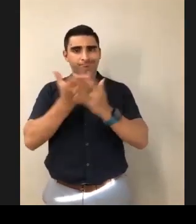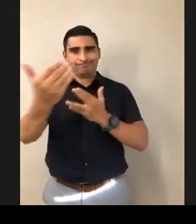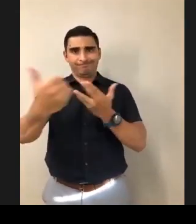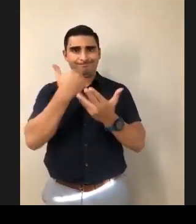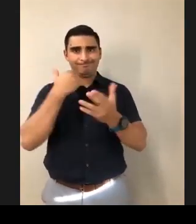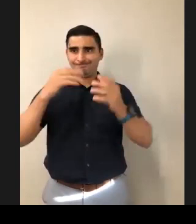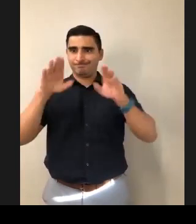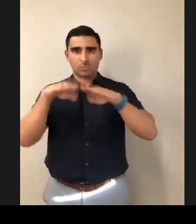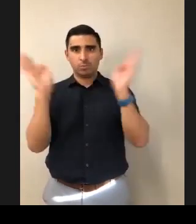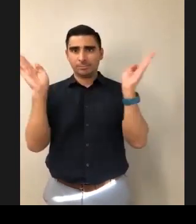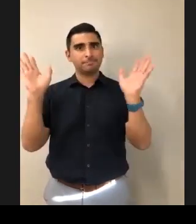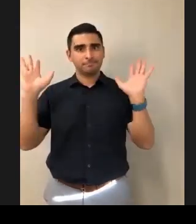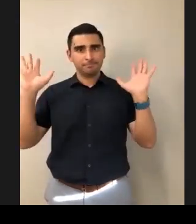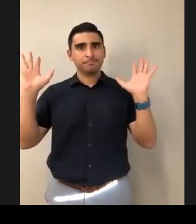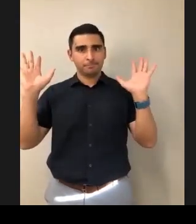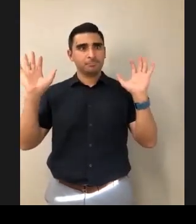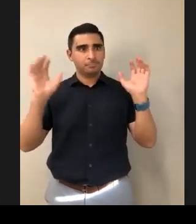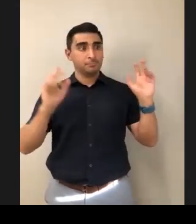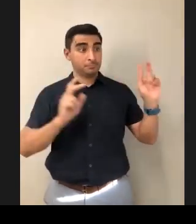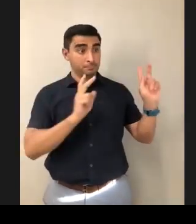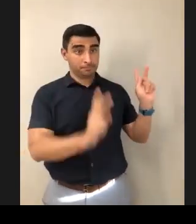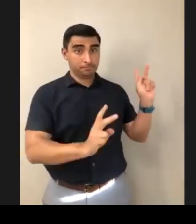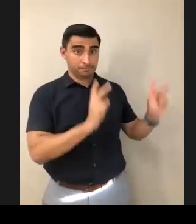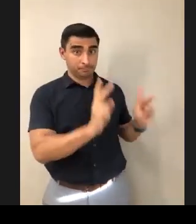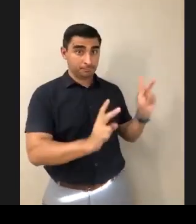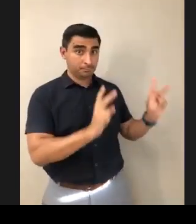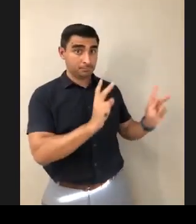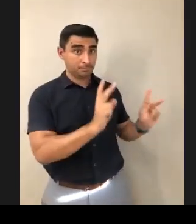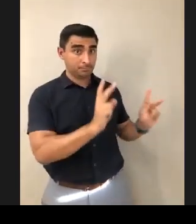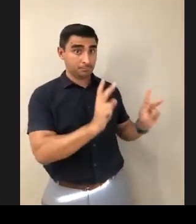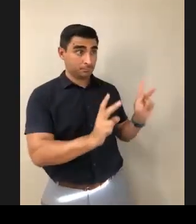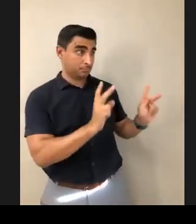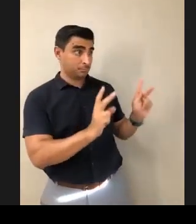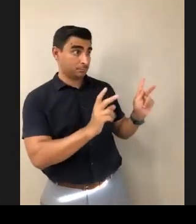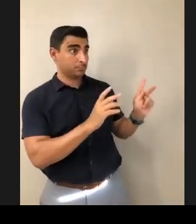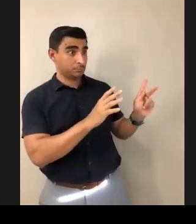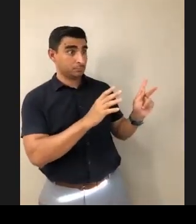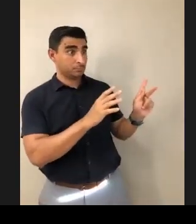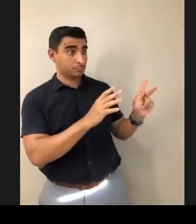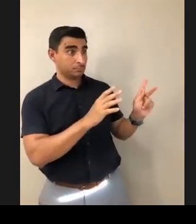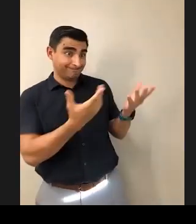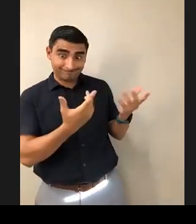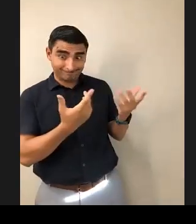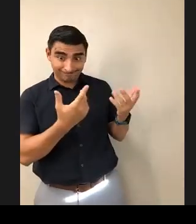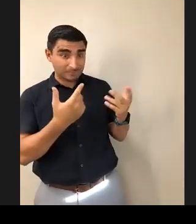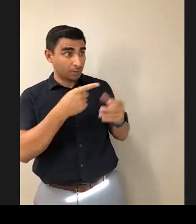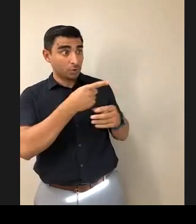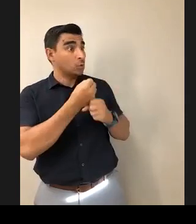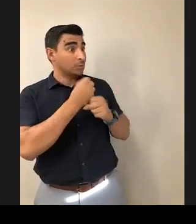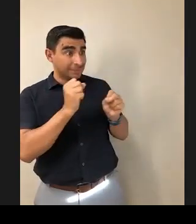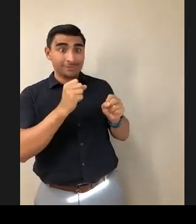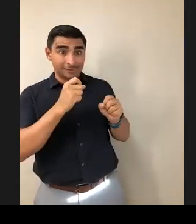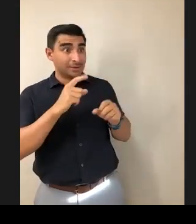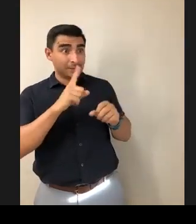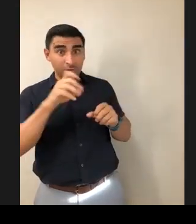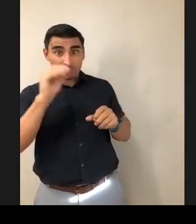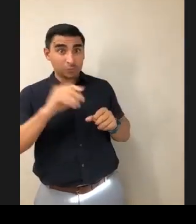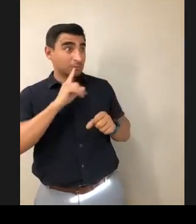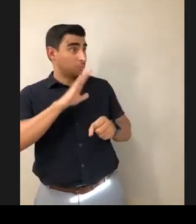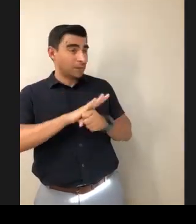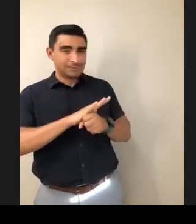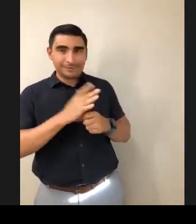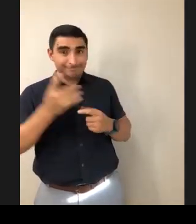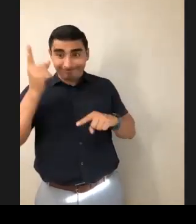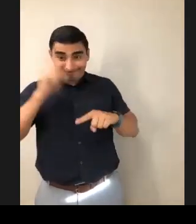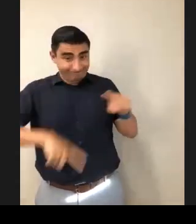and letting people know that you can't guarantee their safety. That is the reality of the situation.